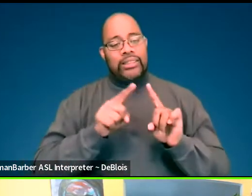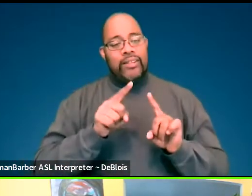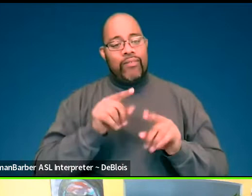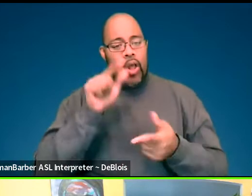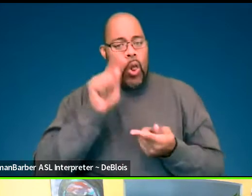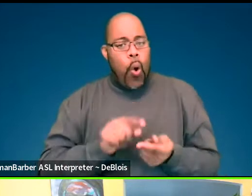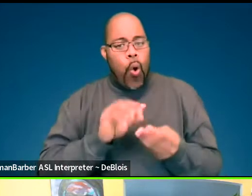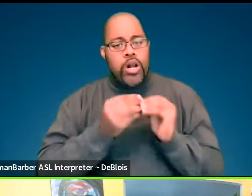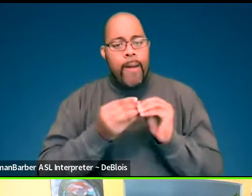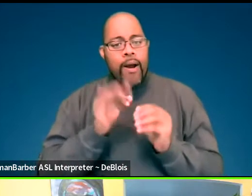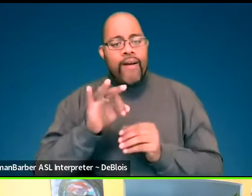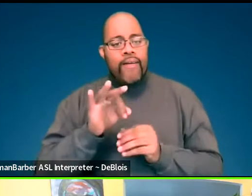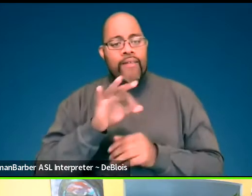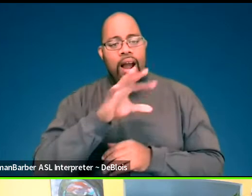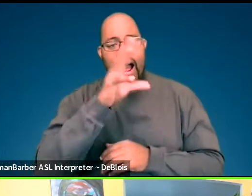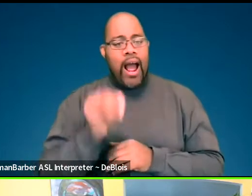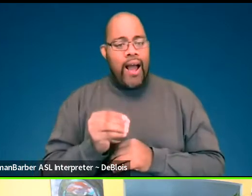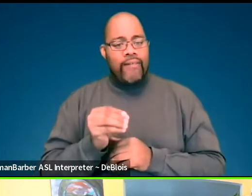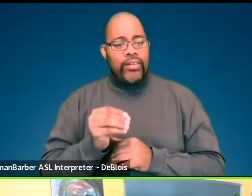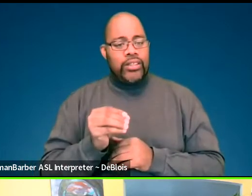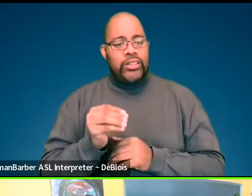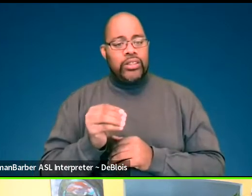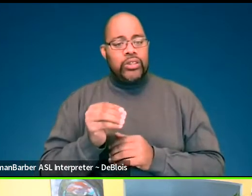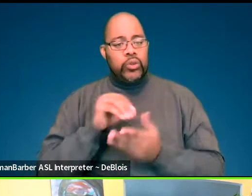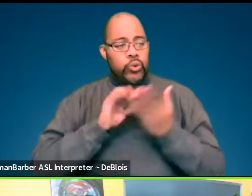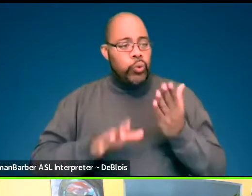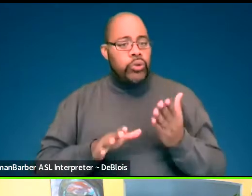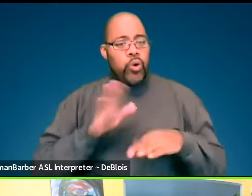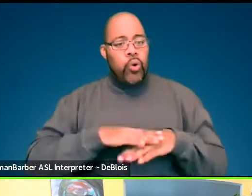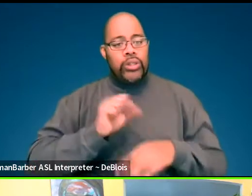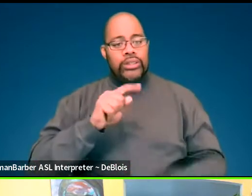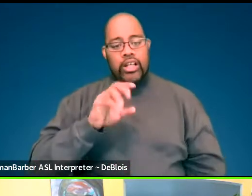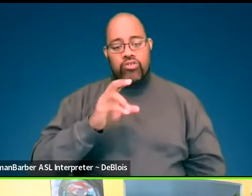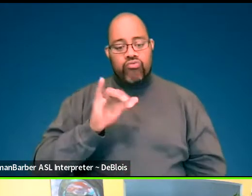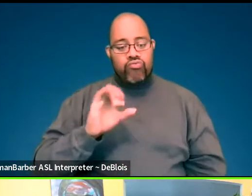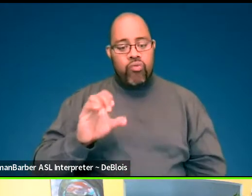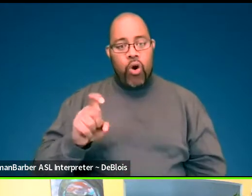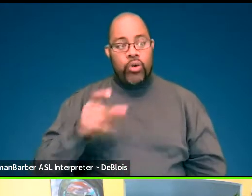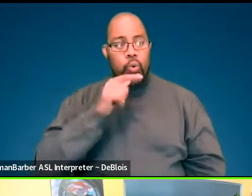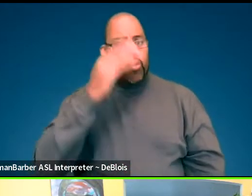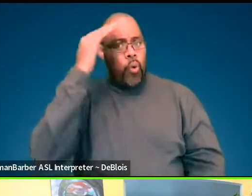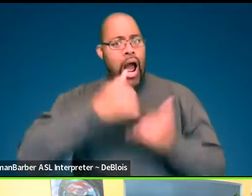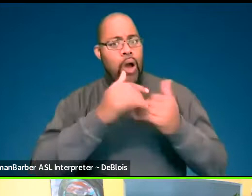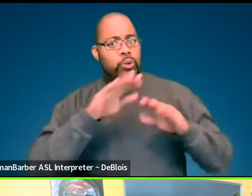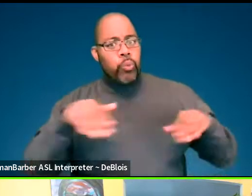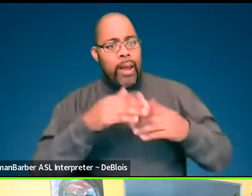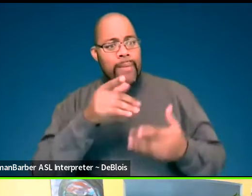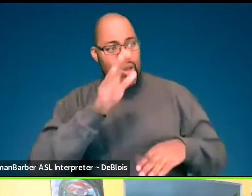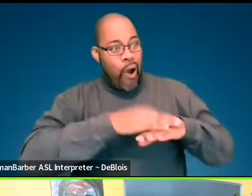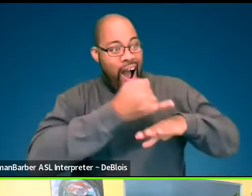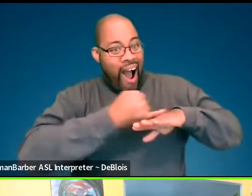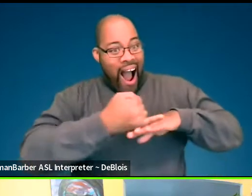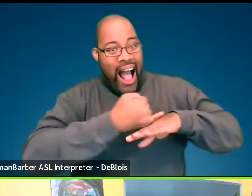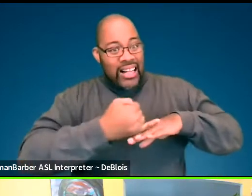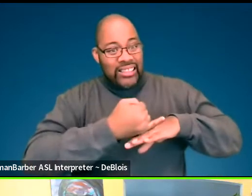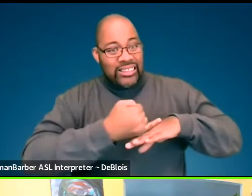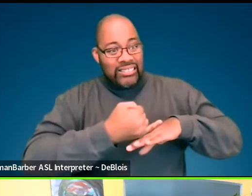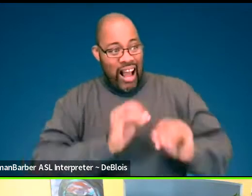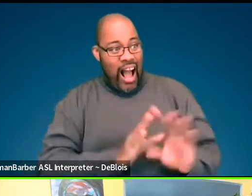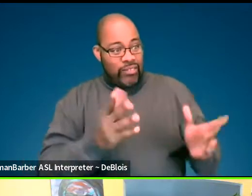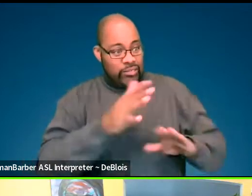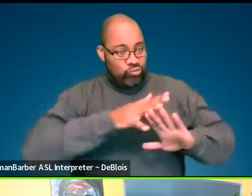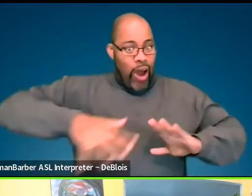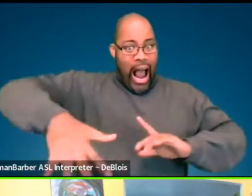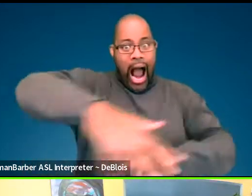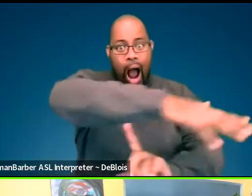number of Afro-Caribbean students, kids on St. Croix who know how to swim. And they're on an island, obviously